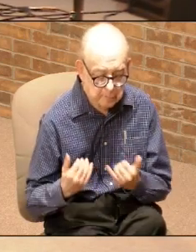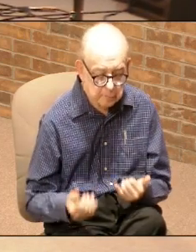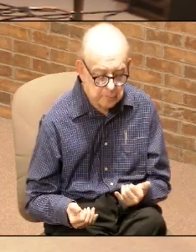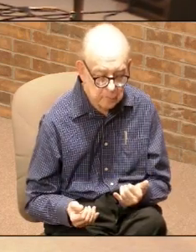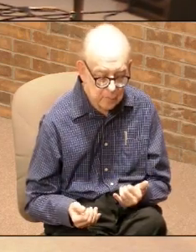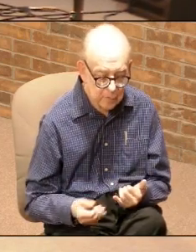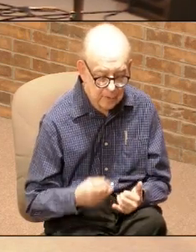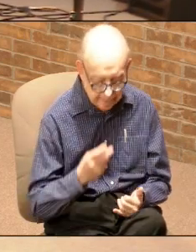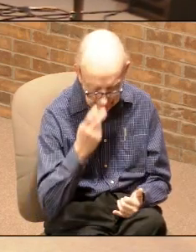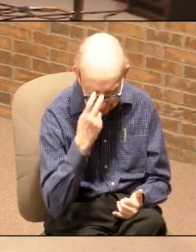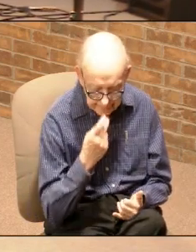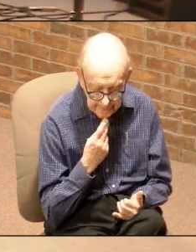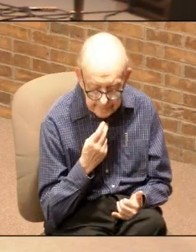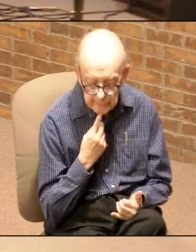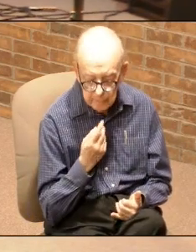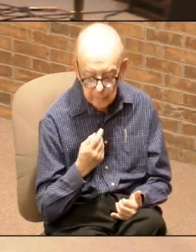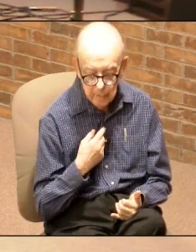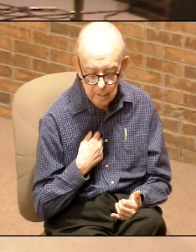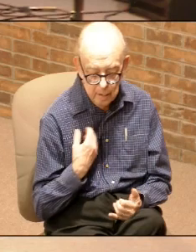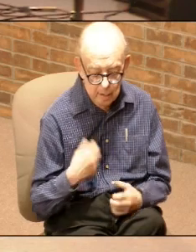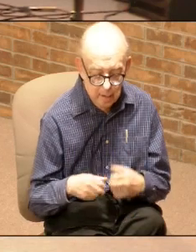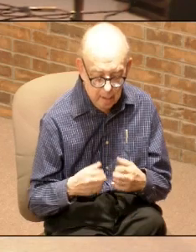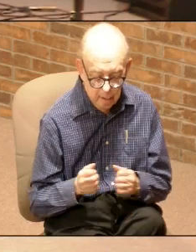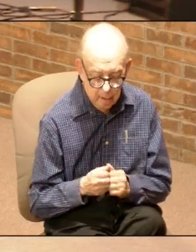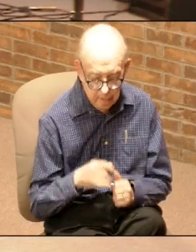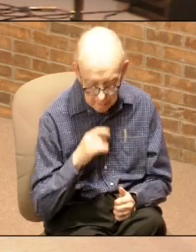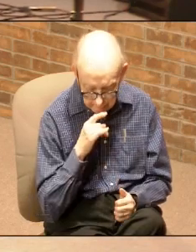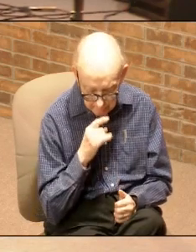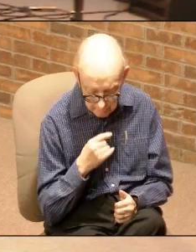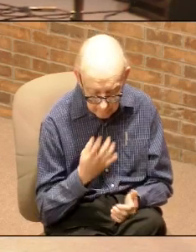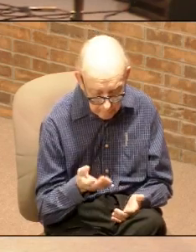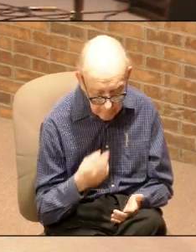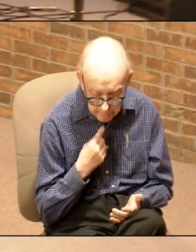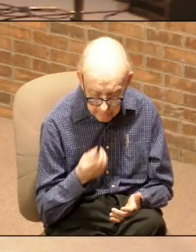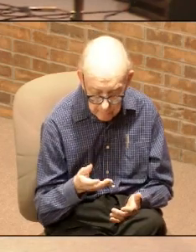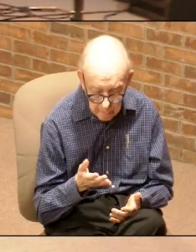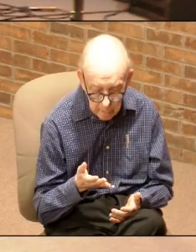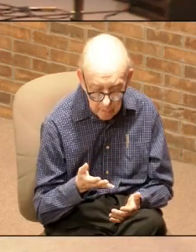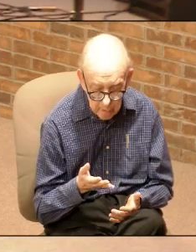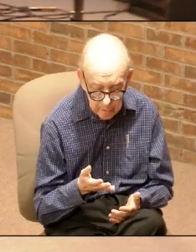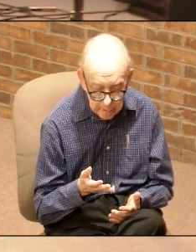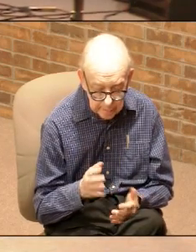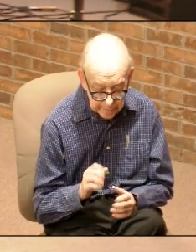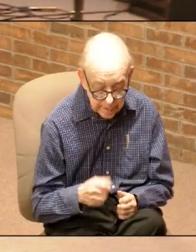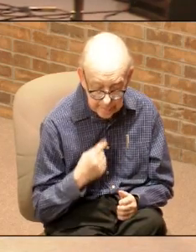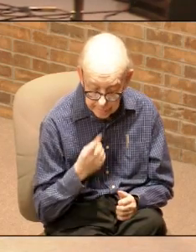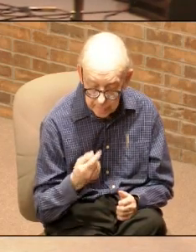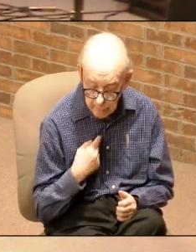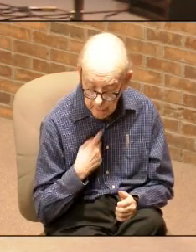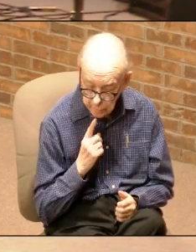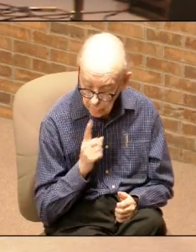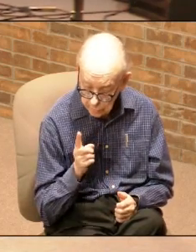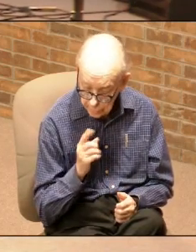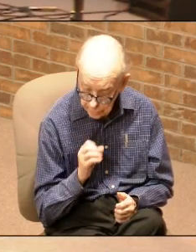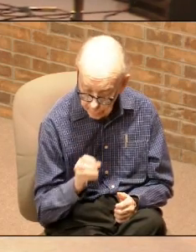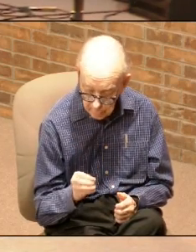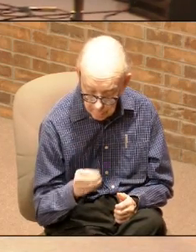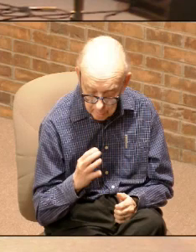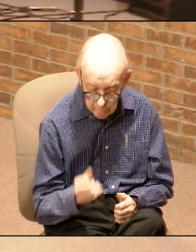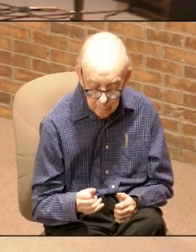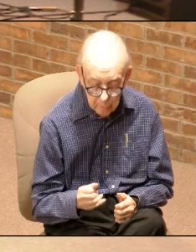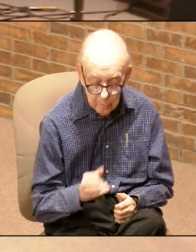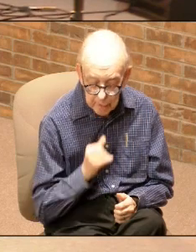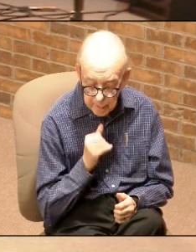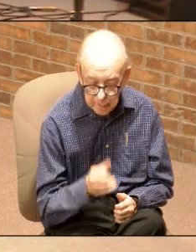got parents coming back and saying, "I've got problems with my kids." And I said, "Could I tell you I told you so?" Why?